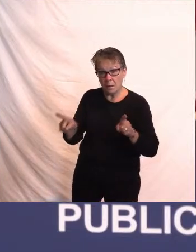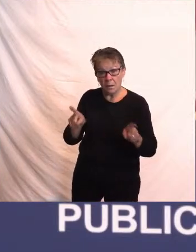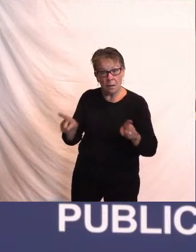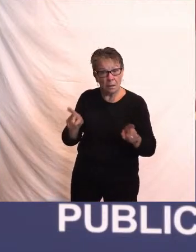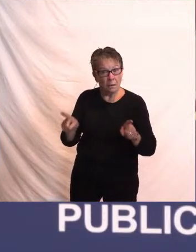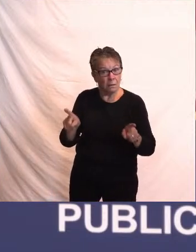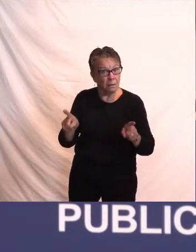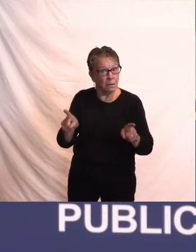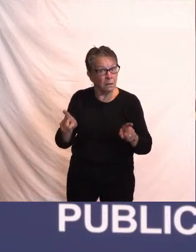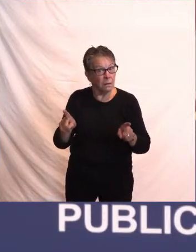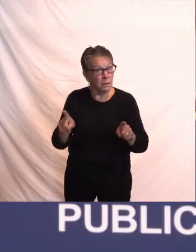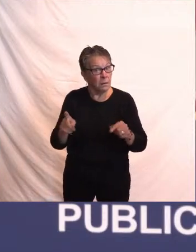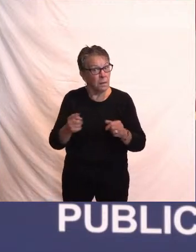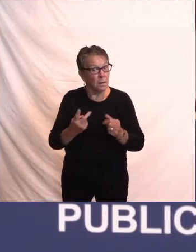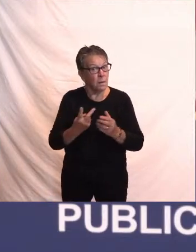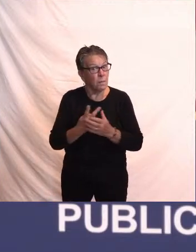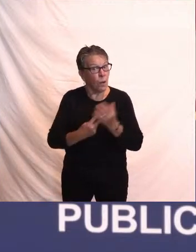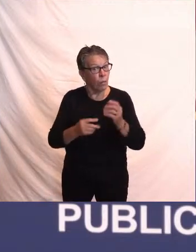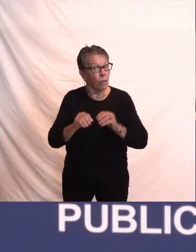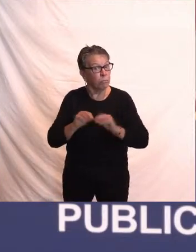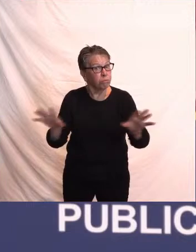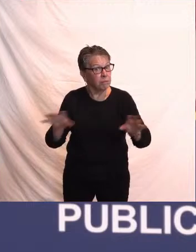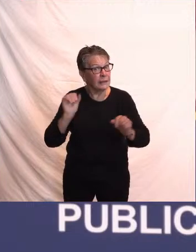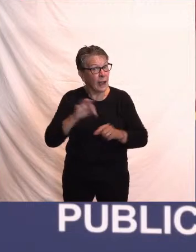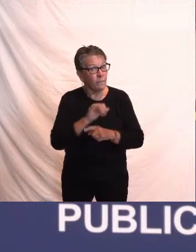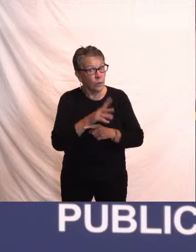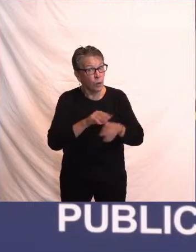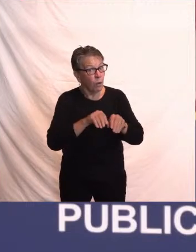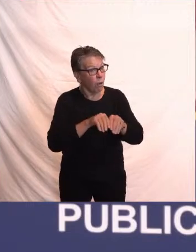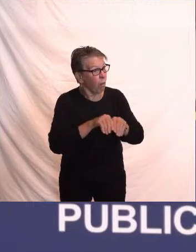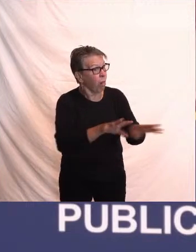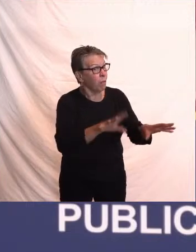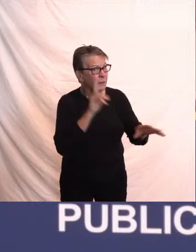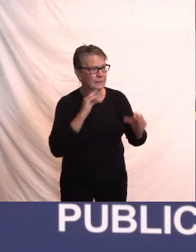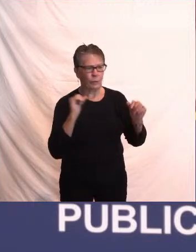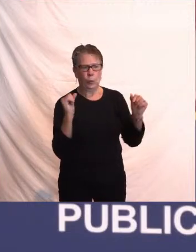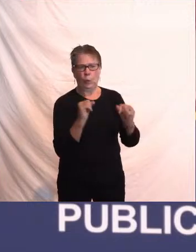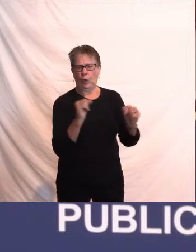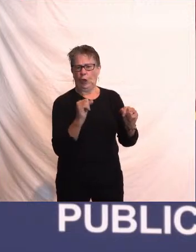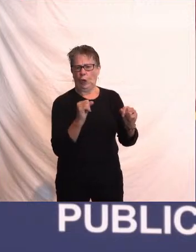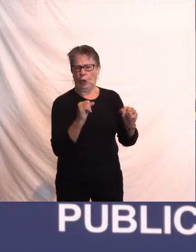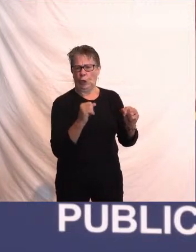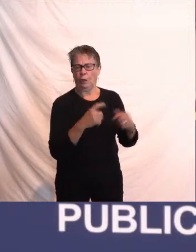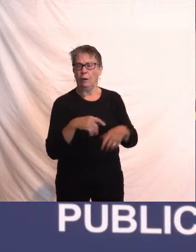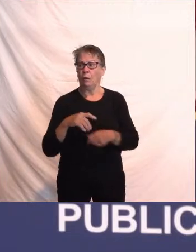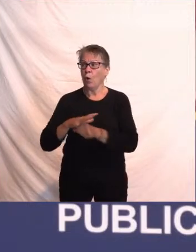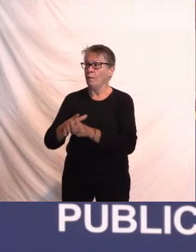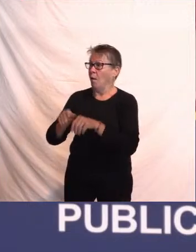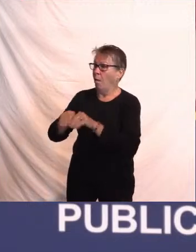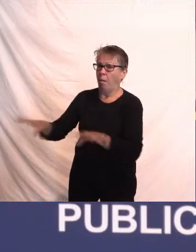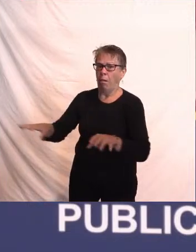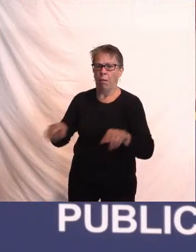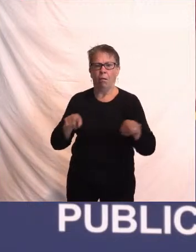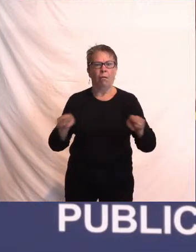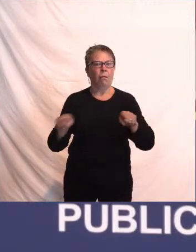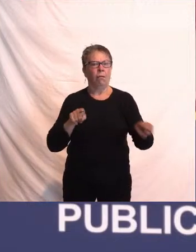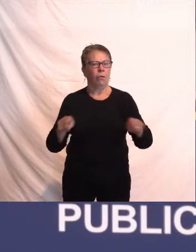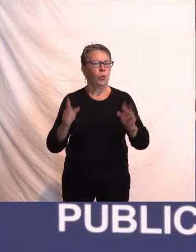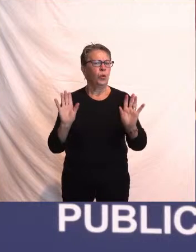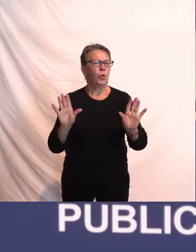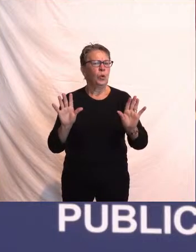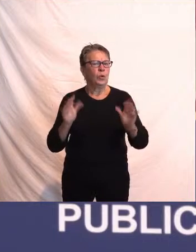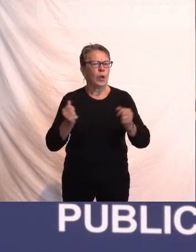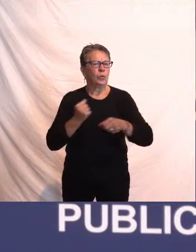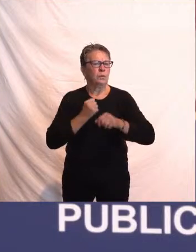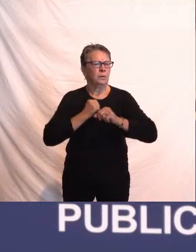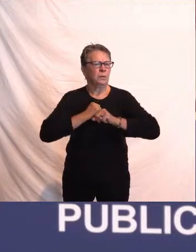winter, making it more important than ever to get a flu vaccine. It's the best way to protect yourself